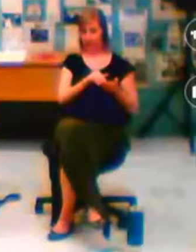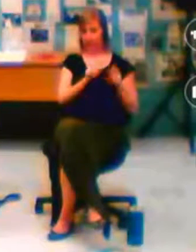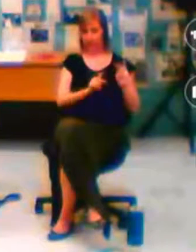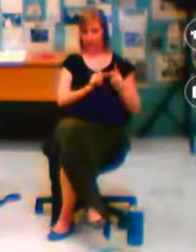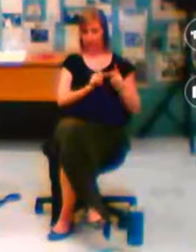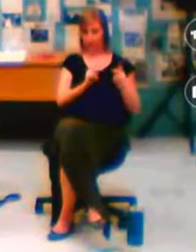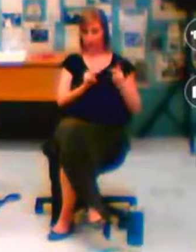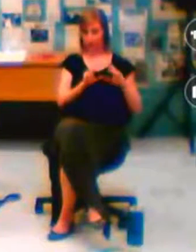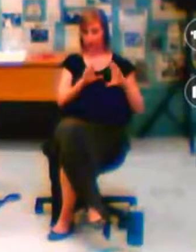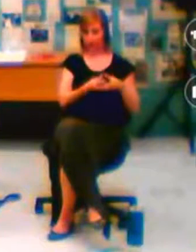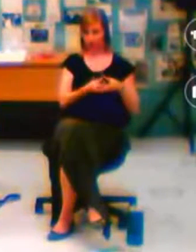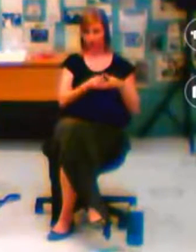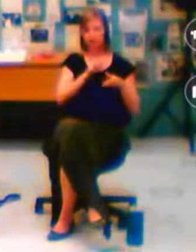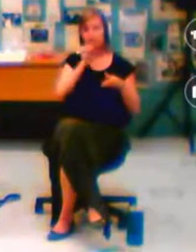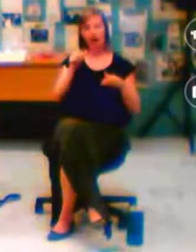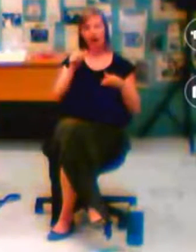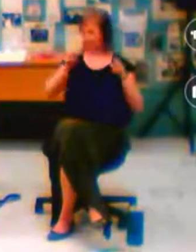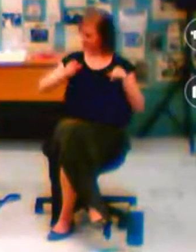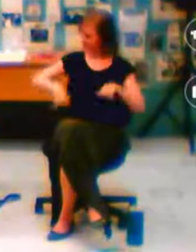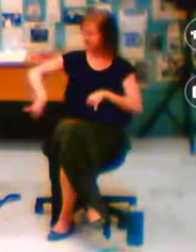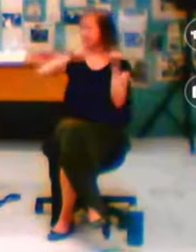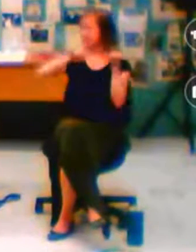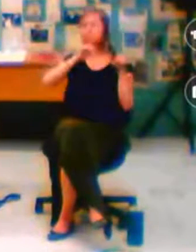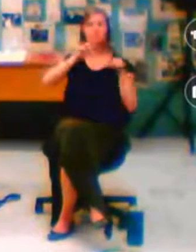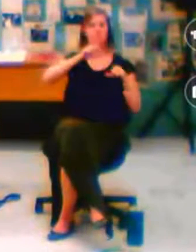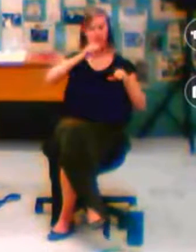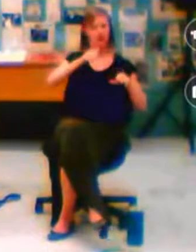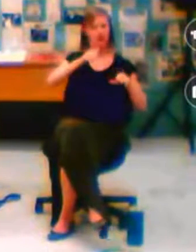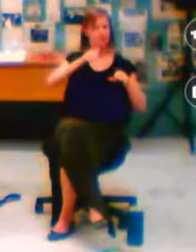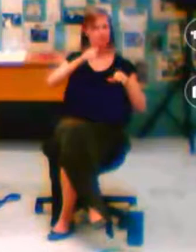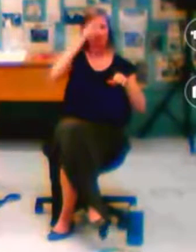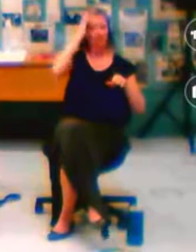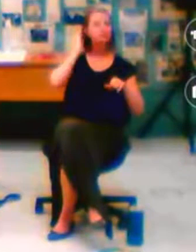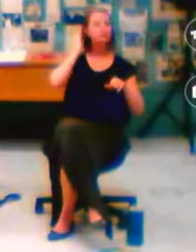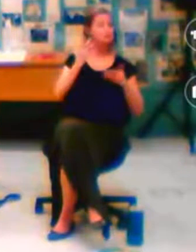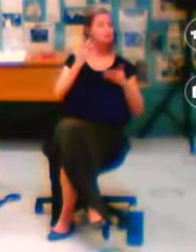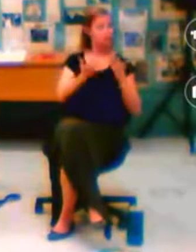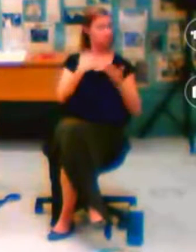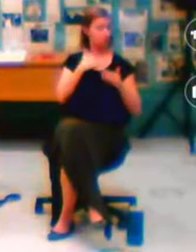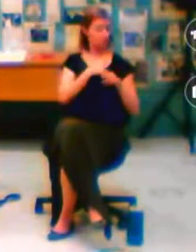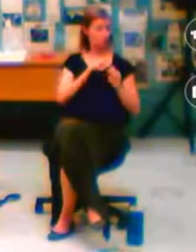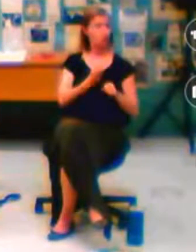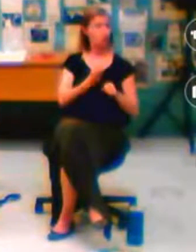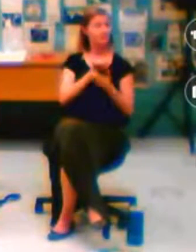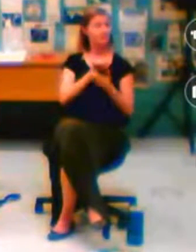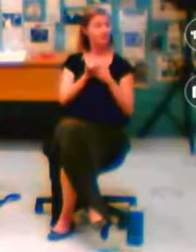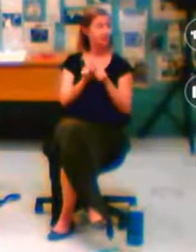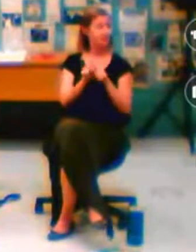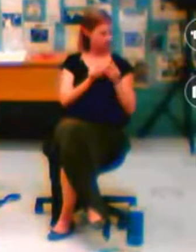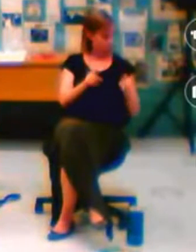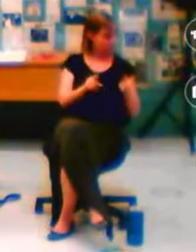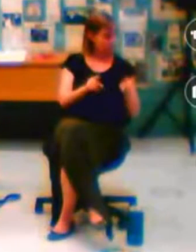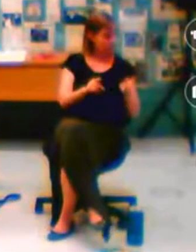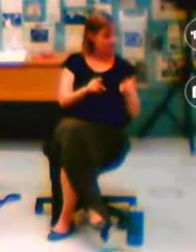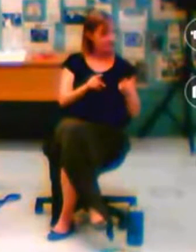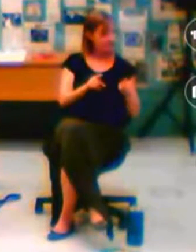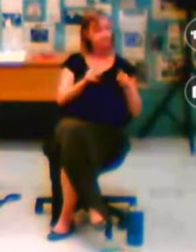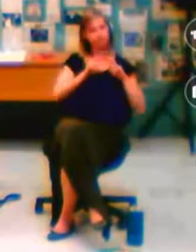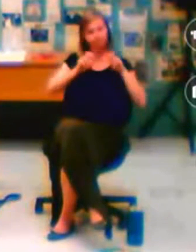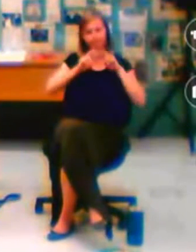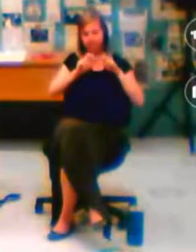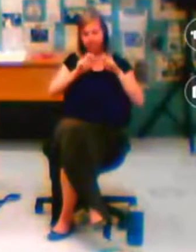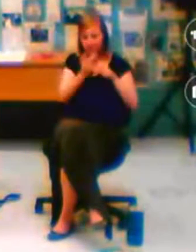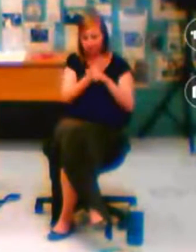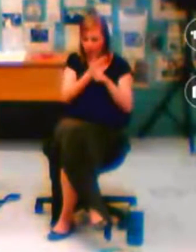closed system where we know what the data is for 5.4 million people, and not having to have